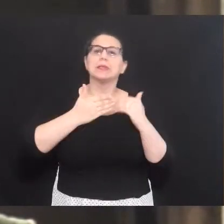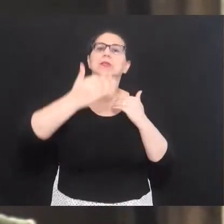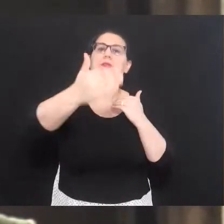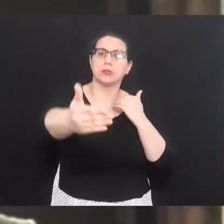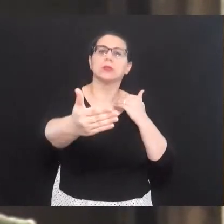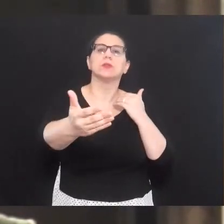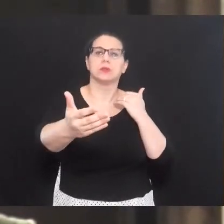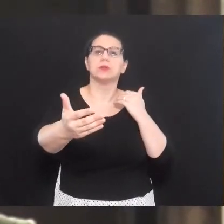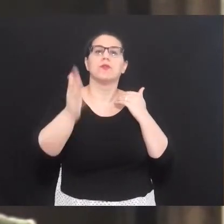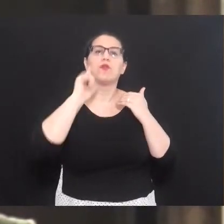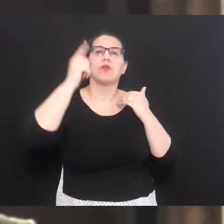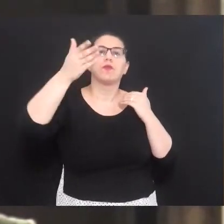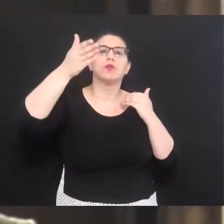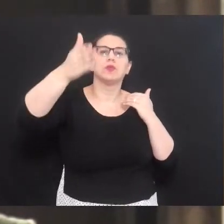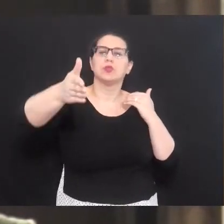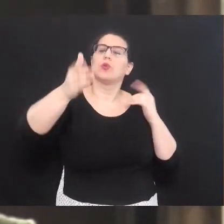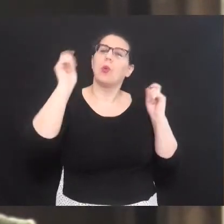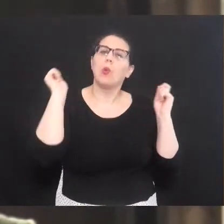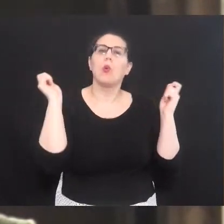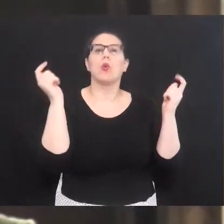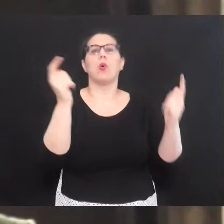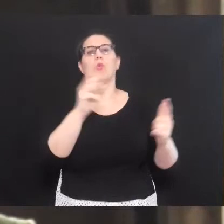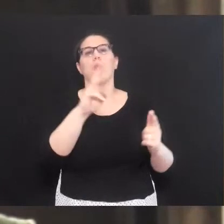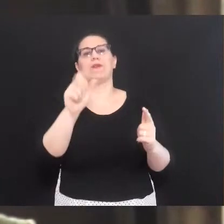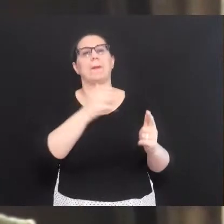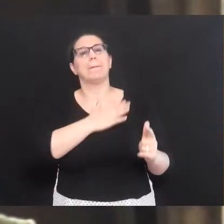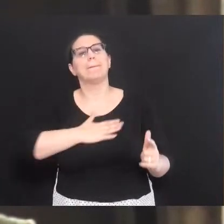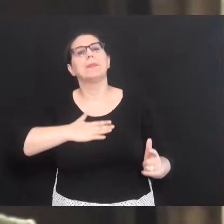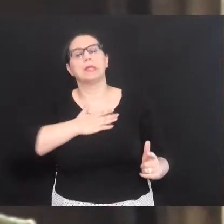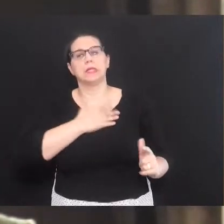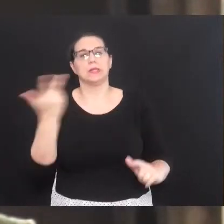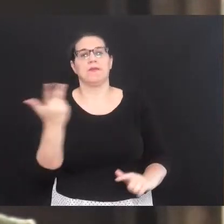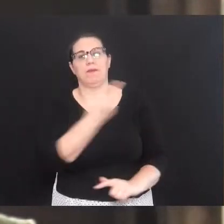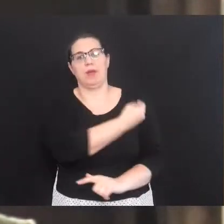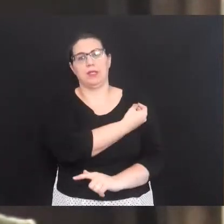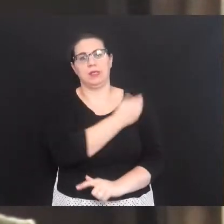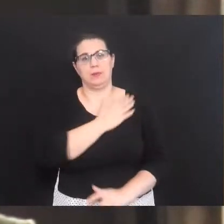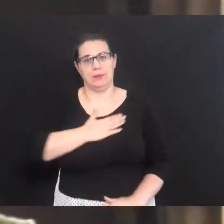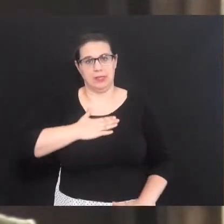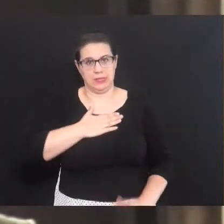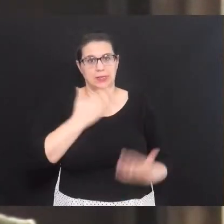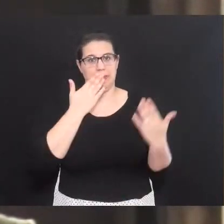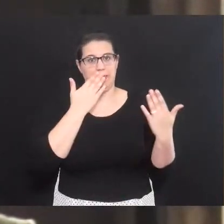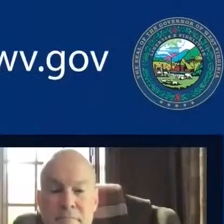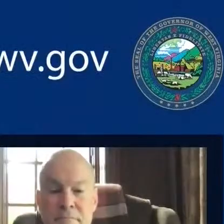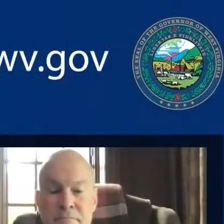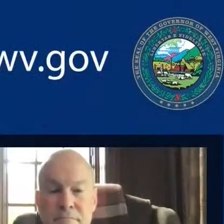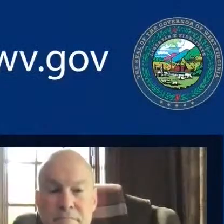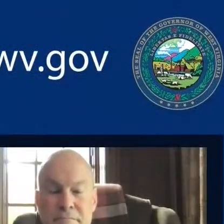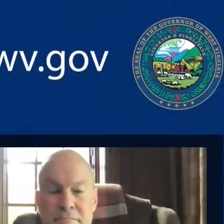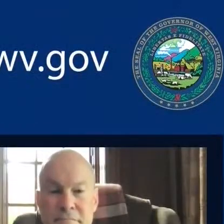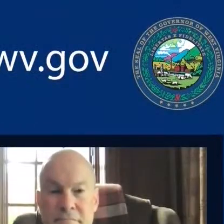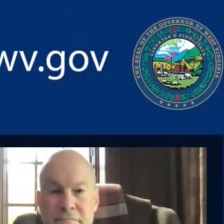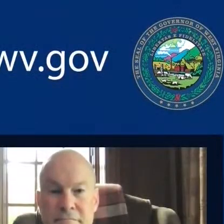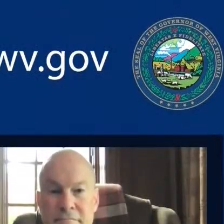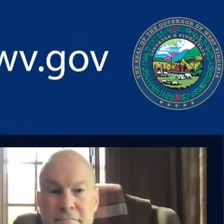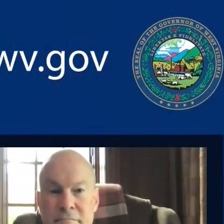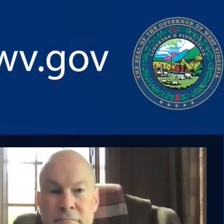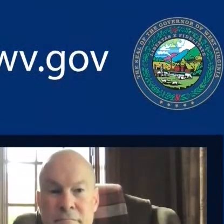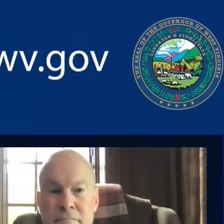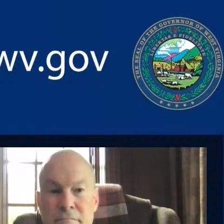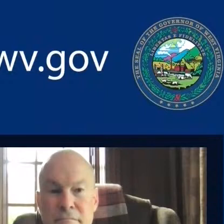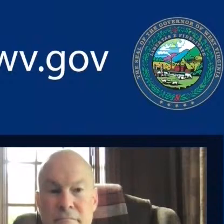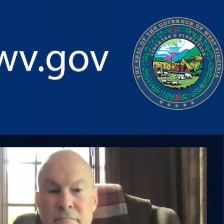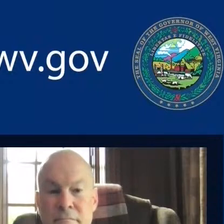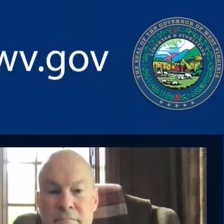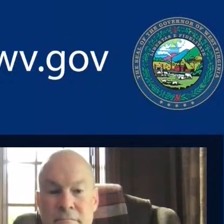West Virginians consider vaccination. Thank you. Thank you, Dr. Marsh. Next to retired Major General Jim Hoyer,